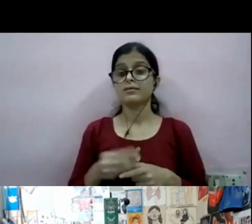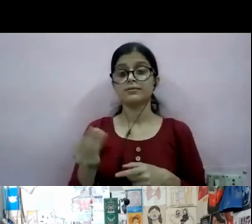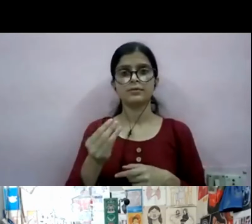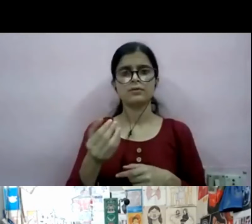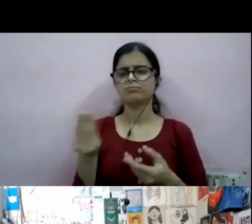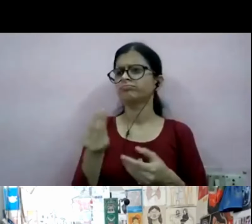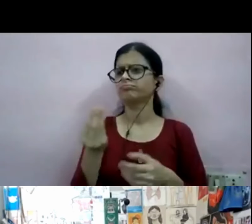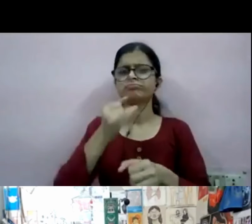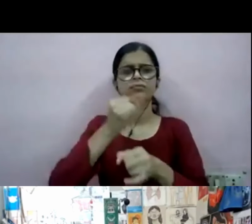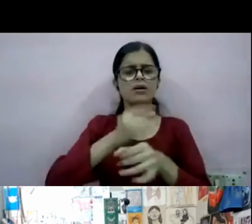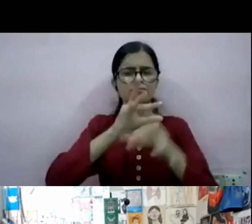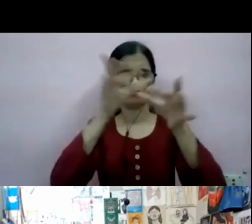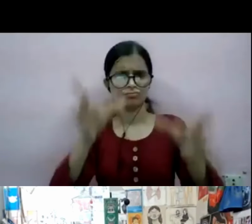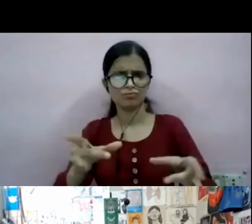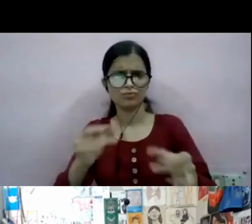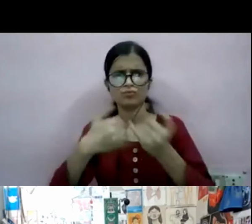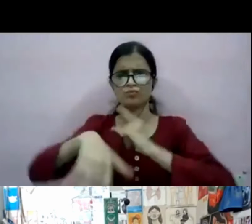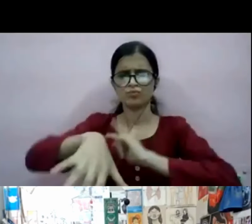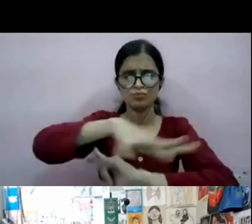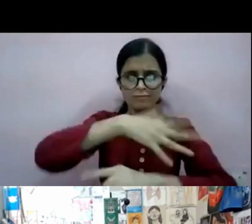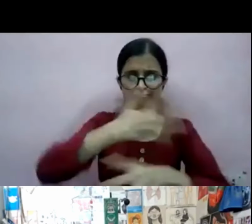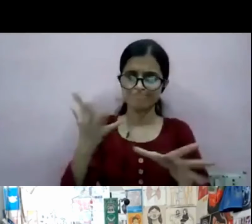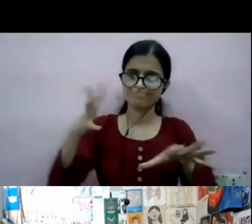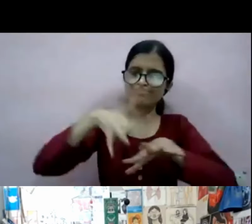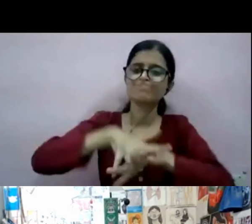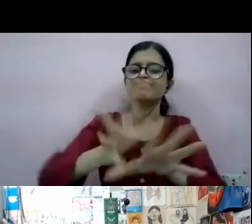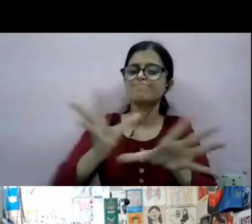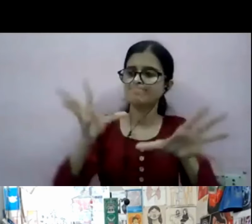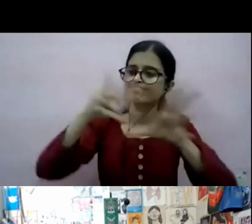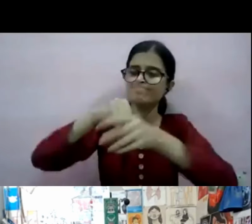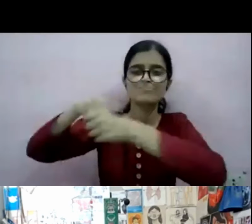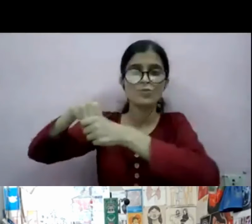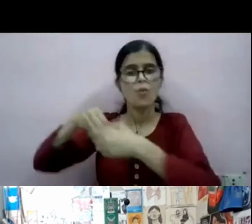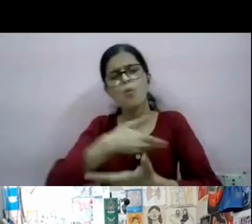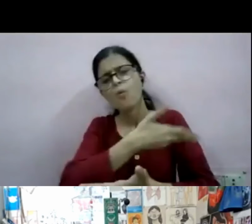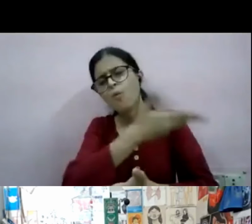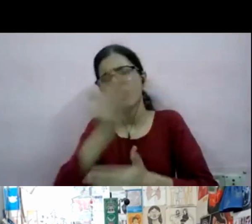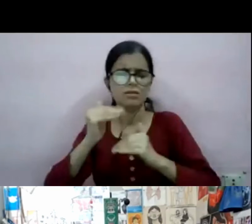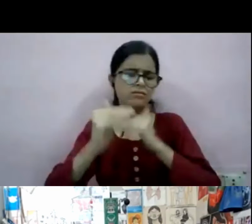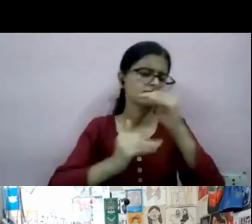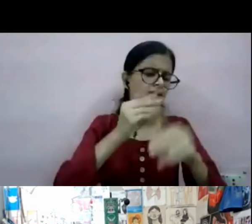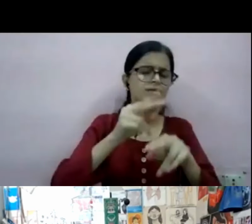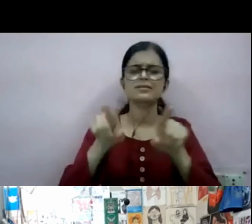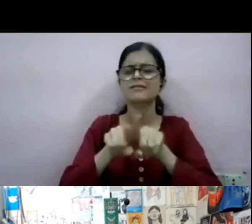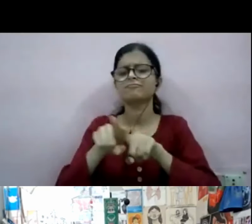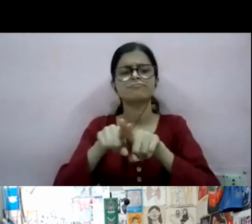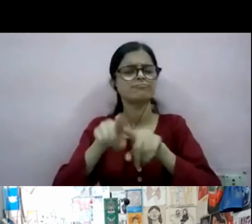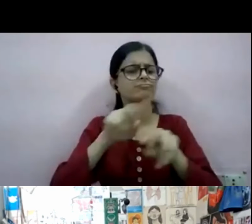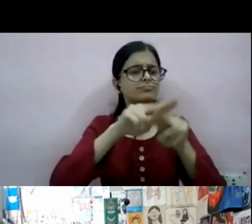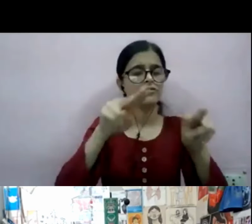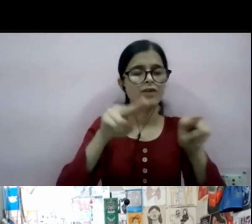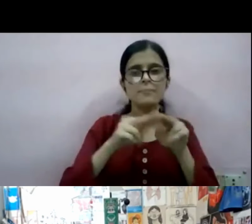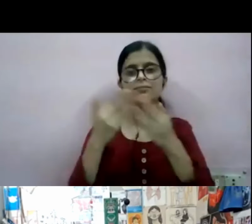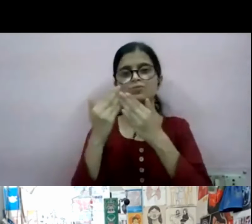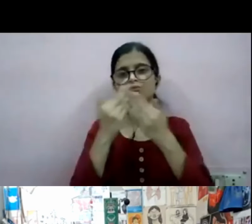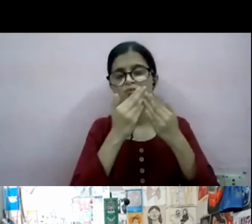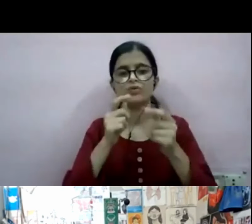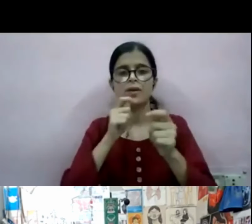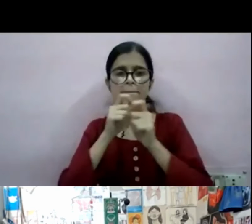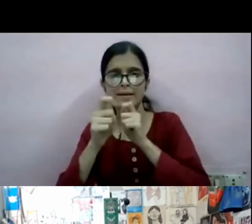institutions of socialization that we all grow up in, such as families, schools, the media, and also